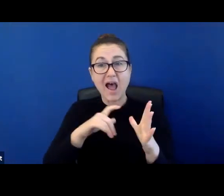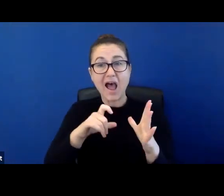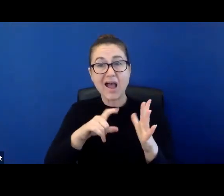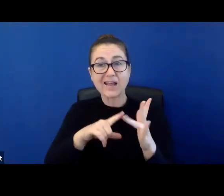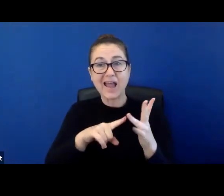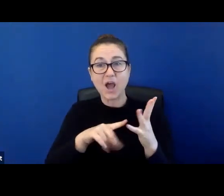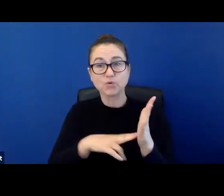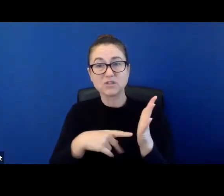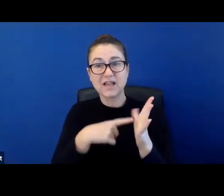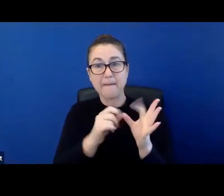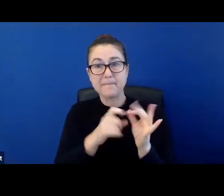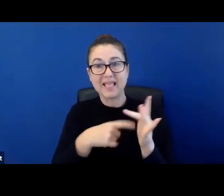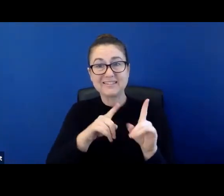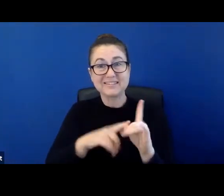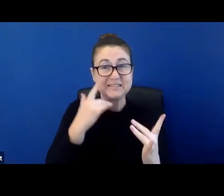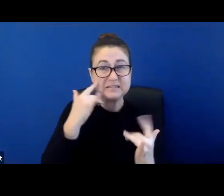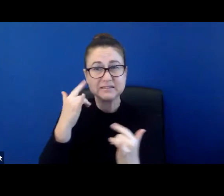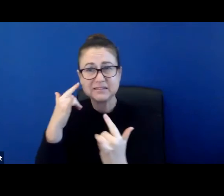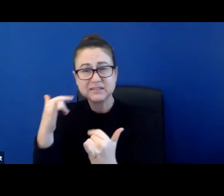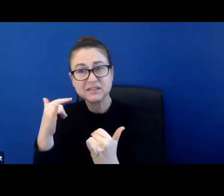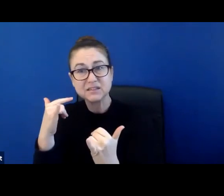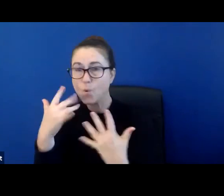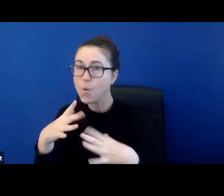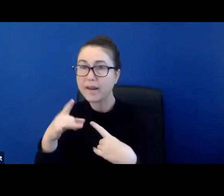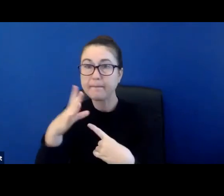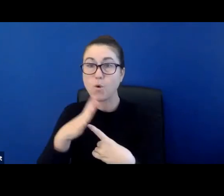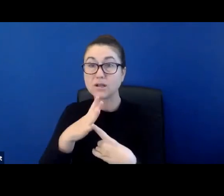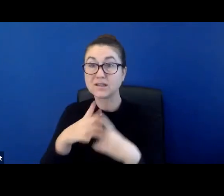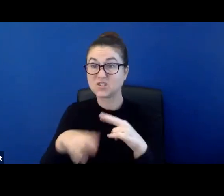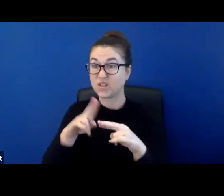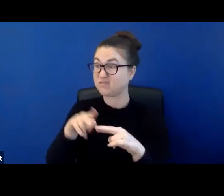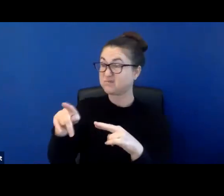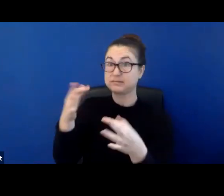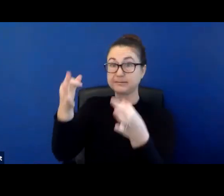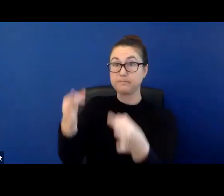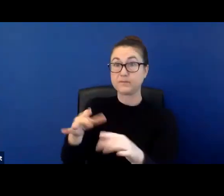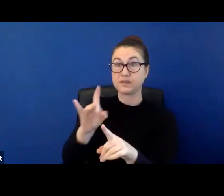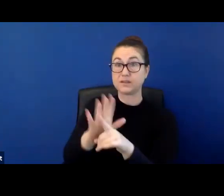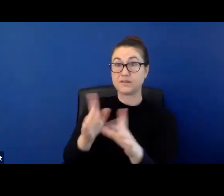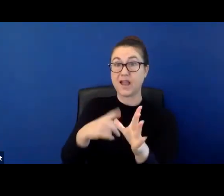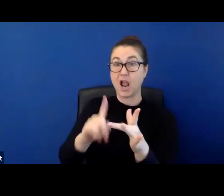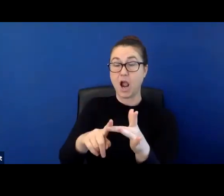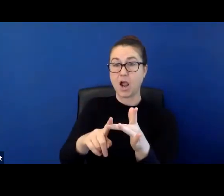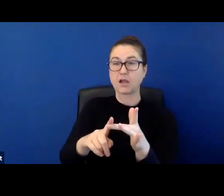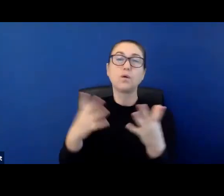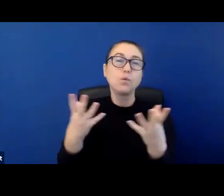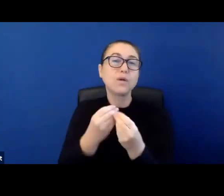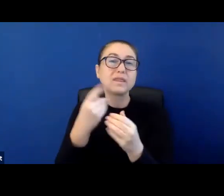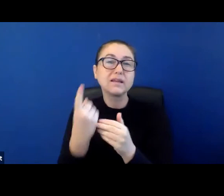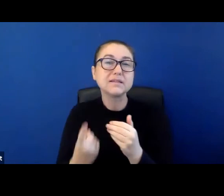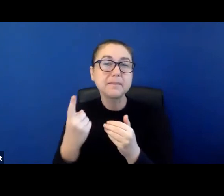crucially important. And so whenever a decision is made, for example, using in the independent assessment